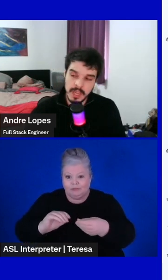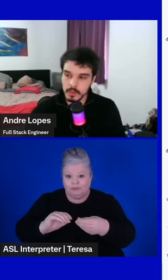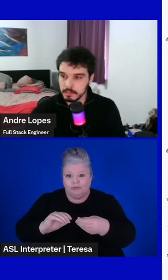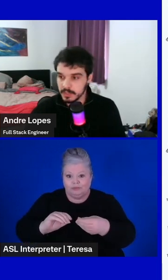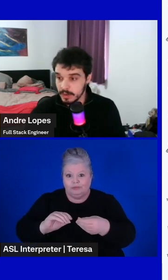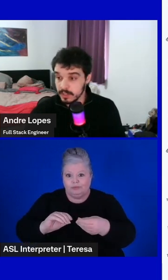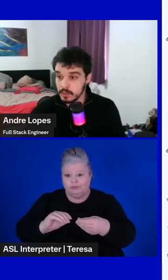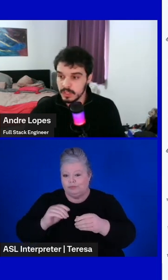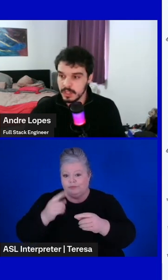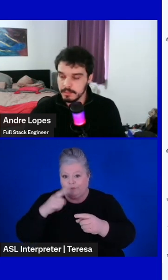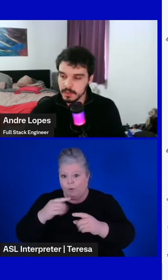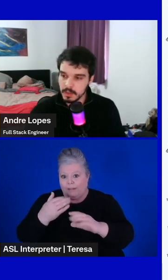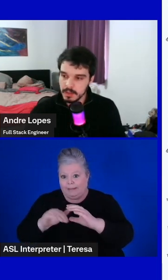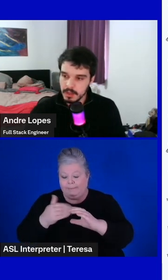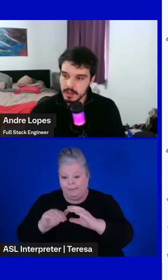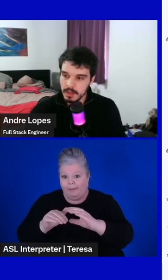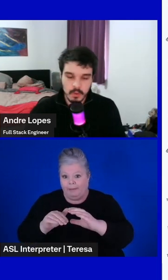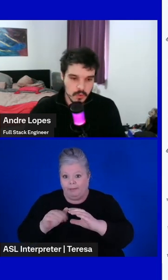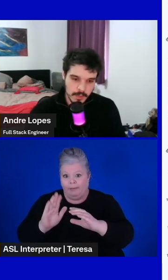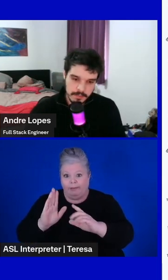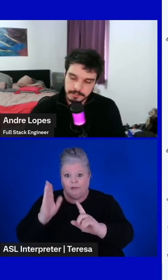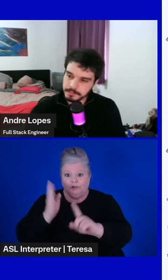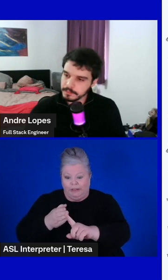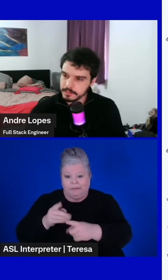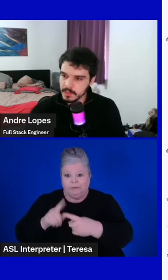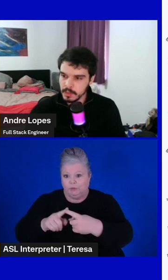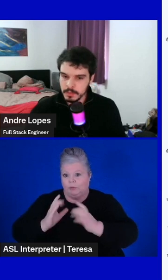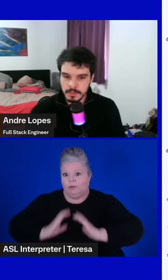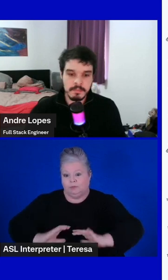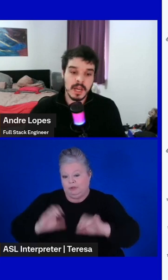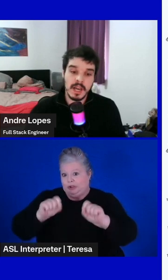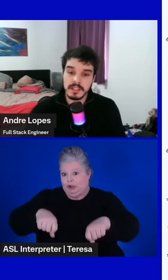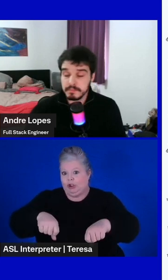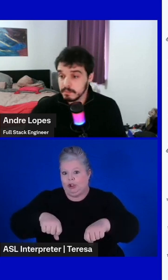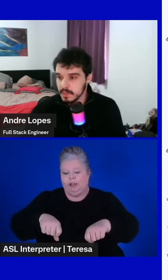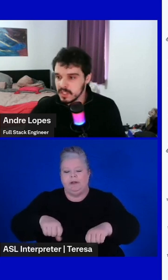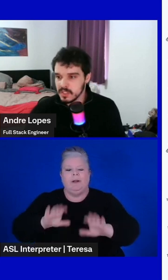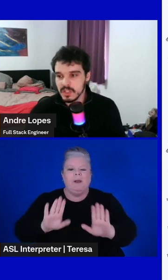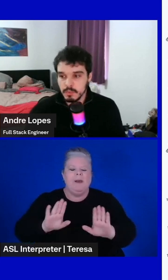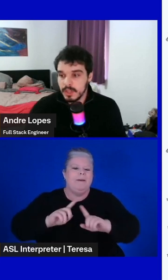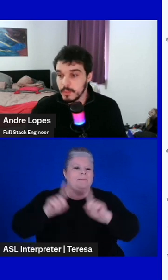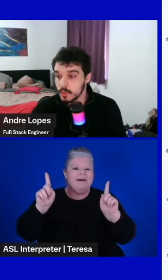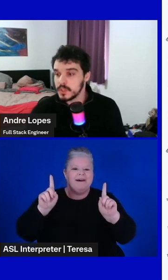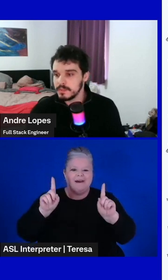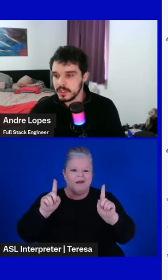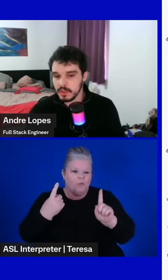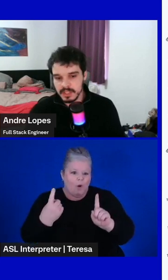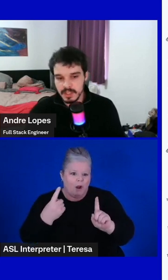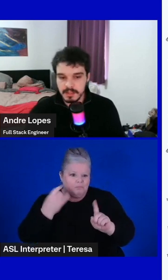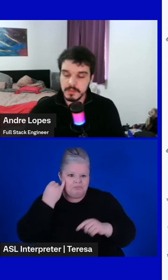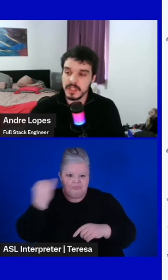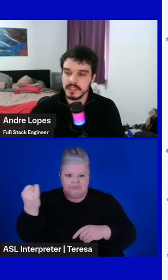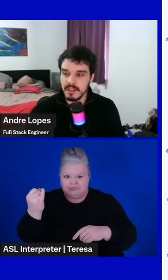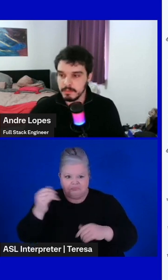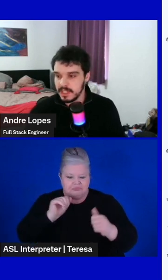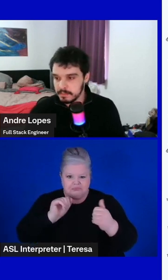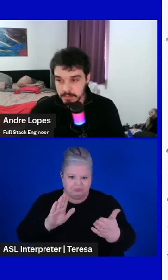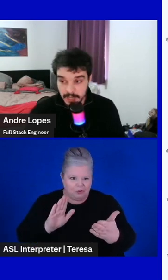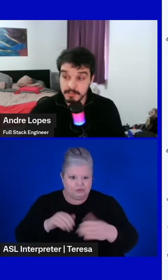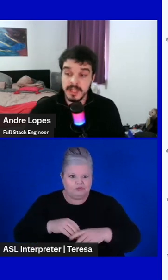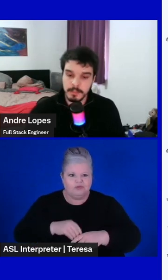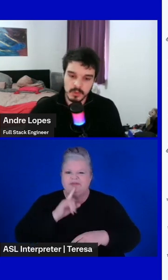push email directly to the consumer, but this is just one approach that you can take. You can